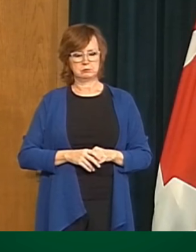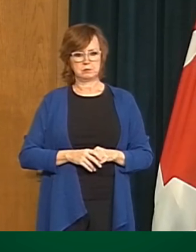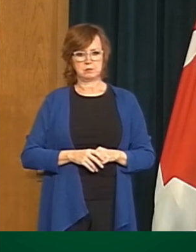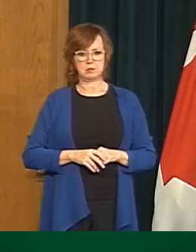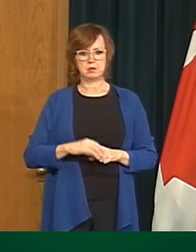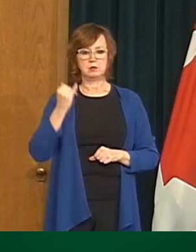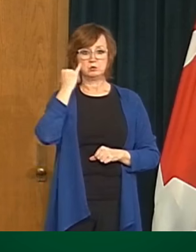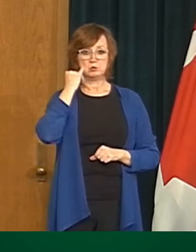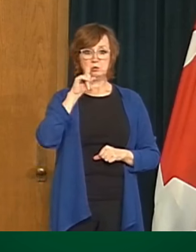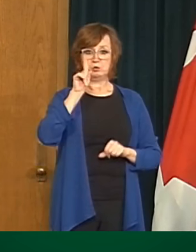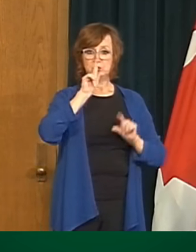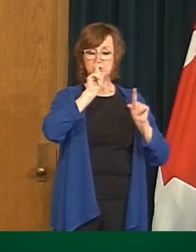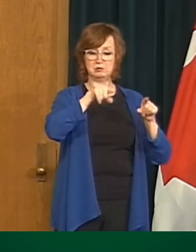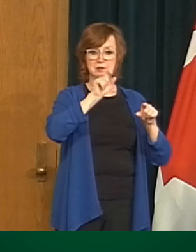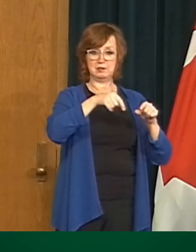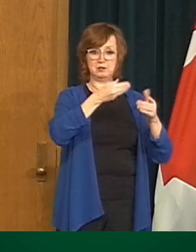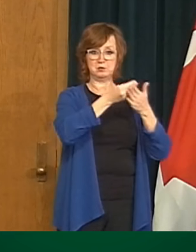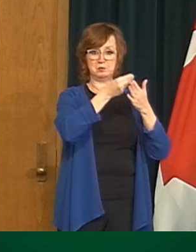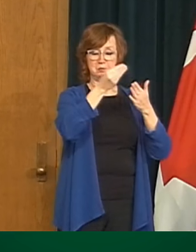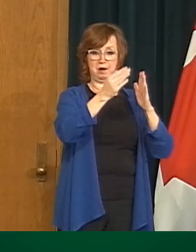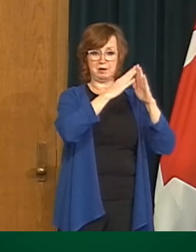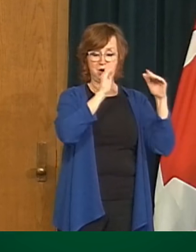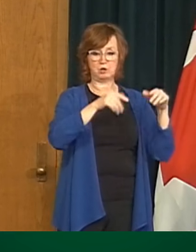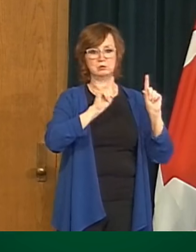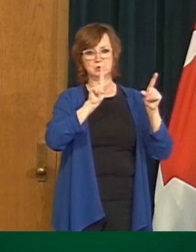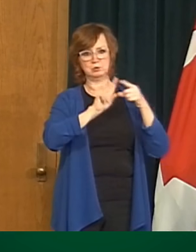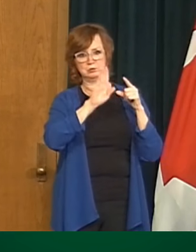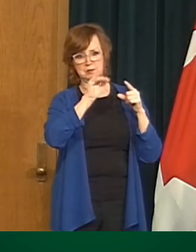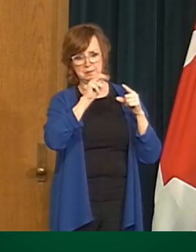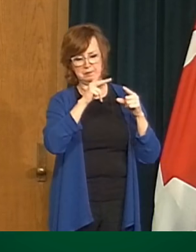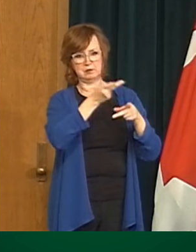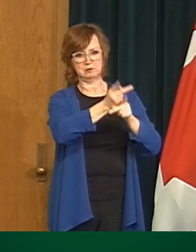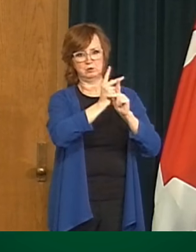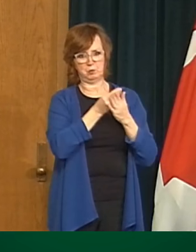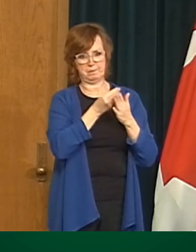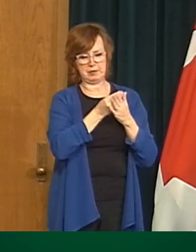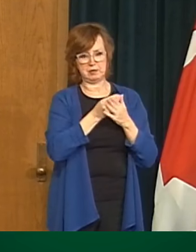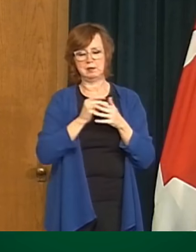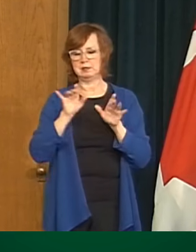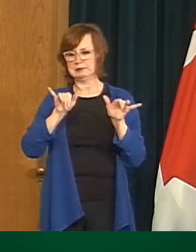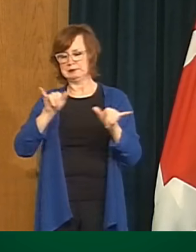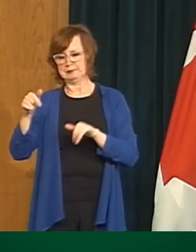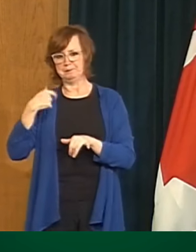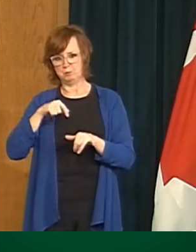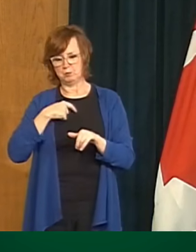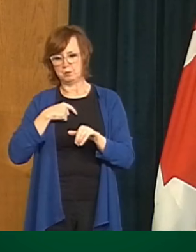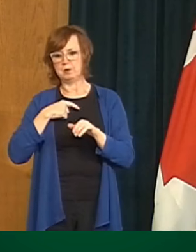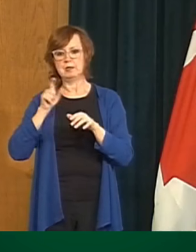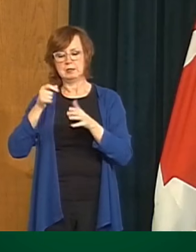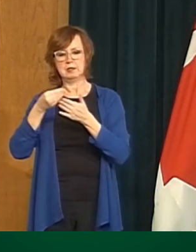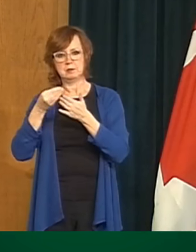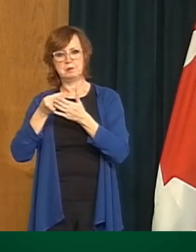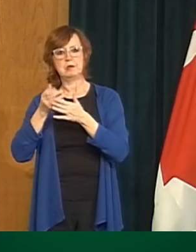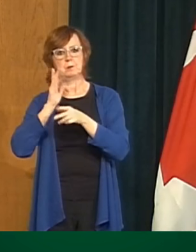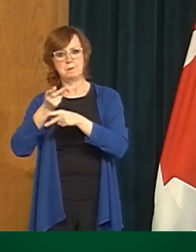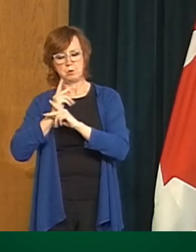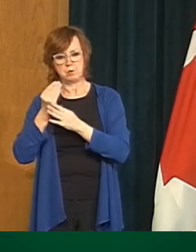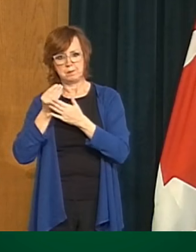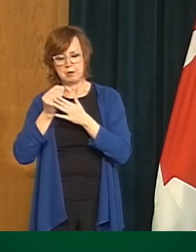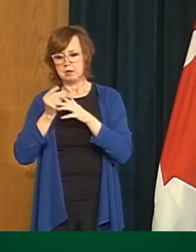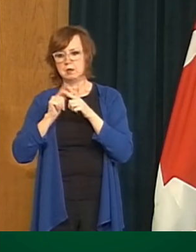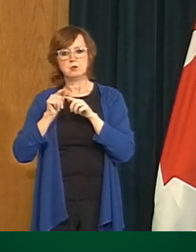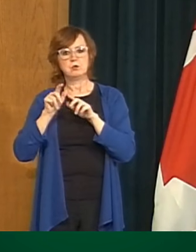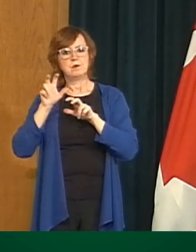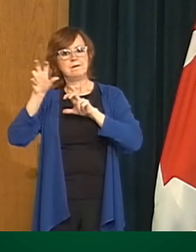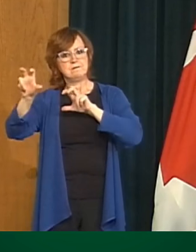house. We'll be loaning these dollars and providing them to invest in capital, not only in our